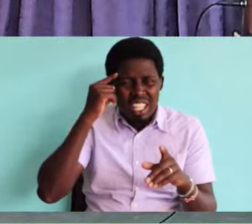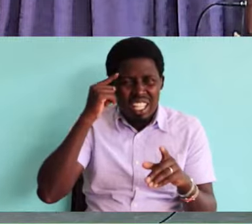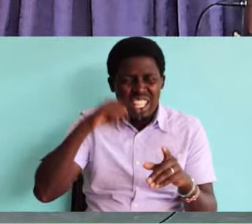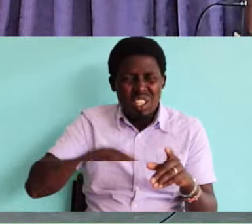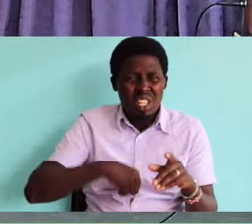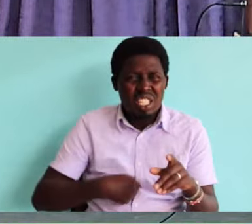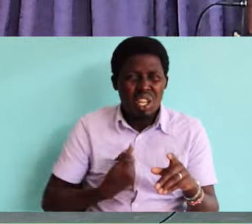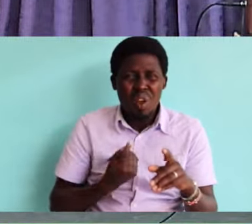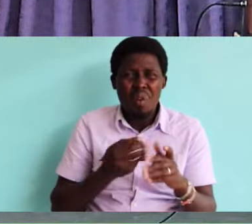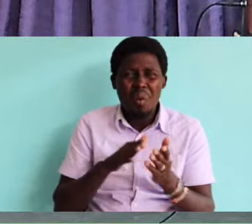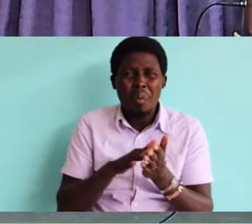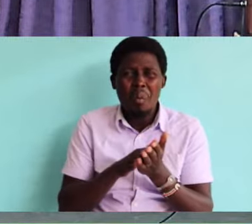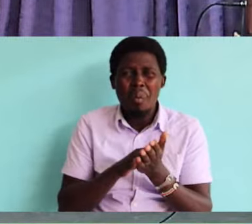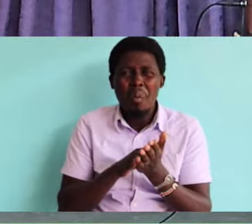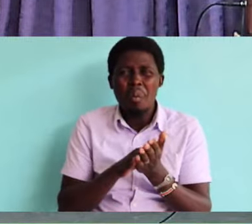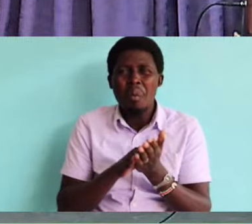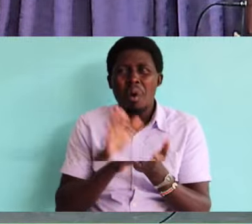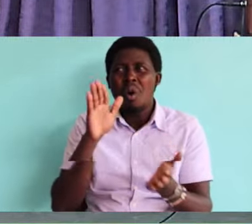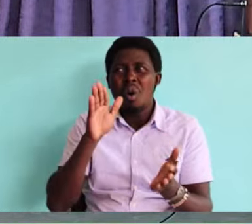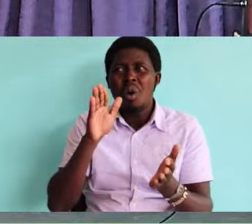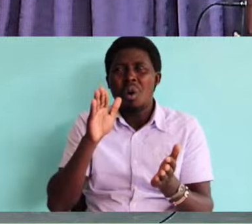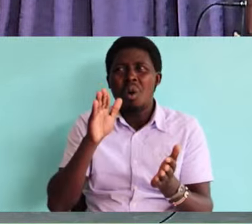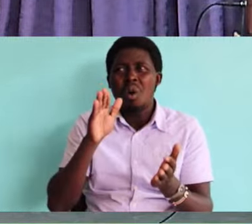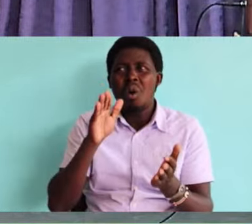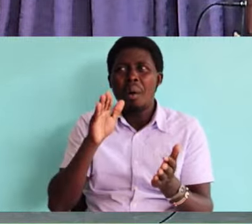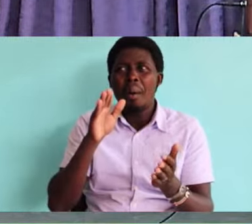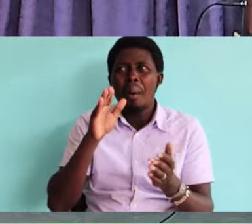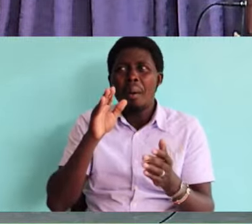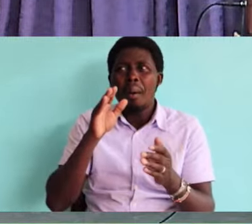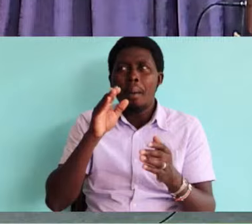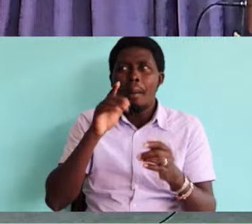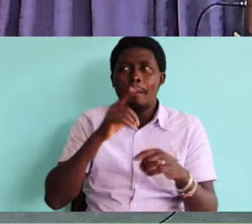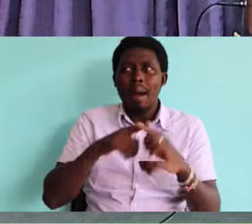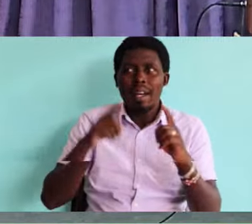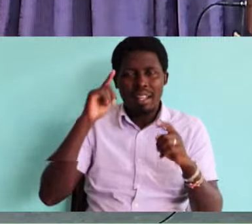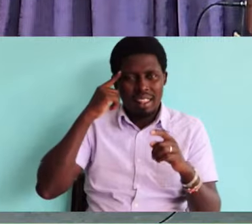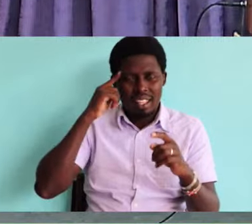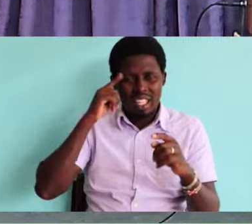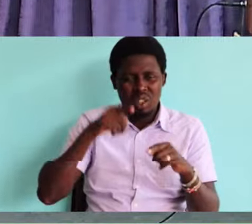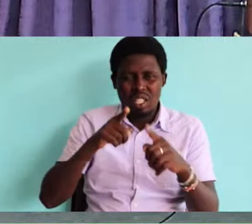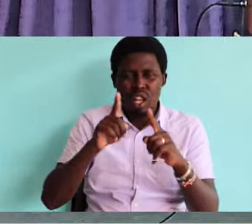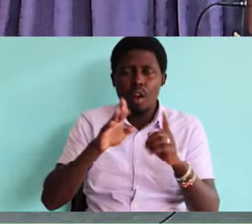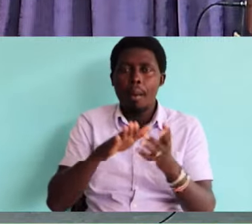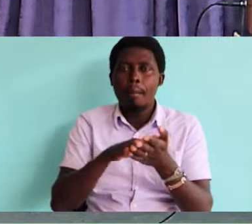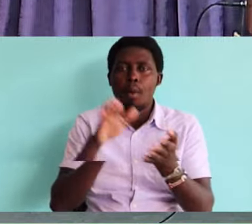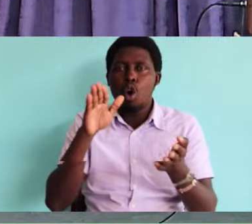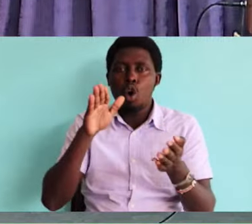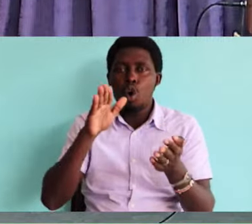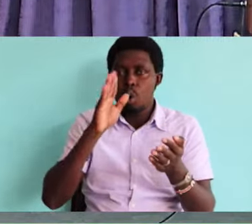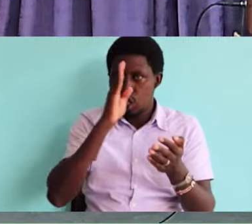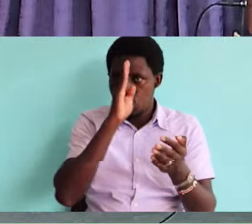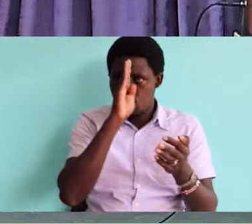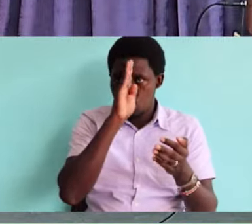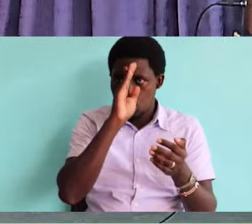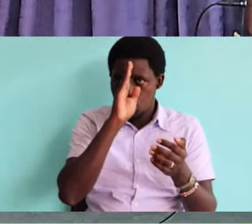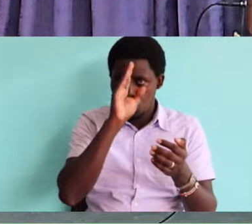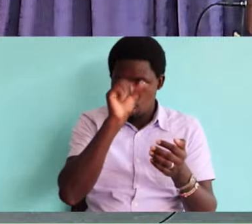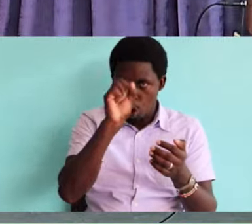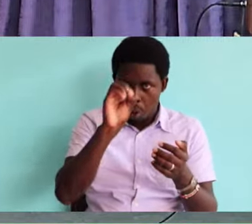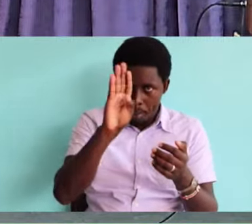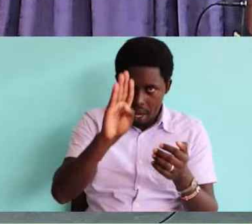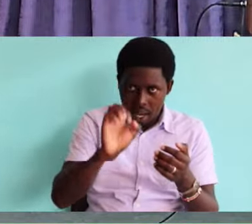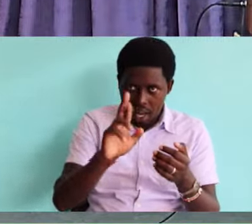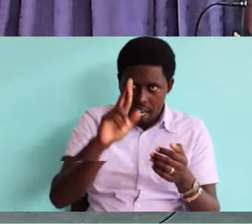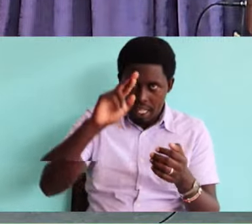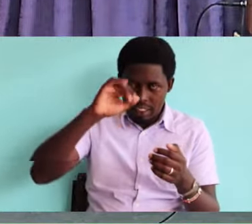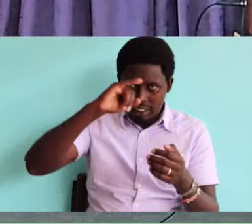highly than you ought, but rather think of yourself with sober judgment, in accordance with the